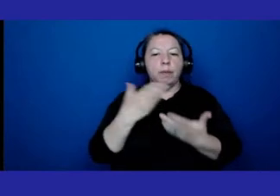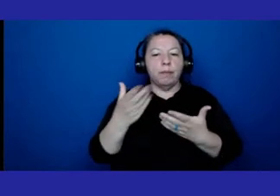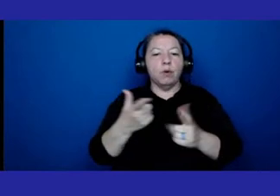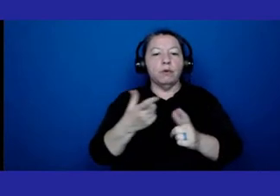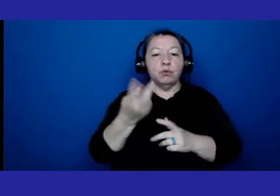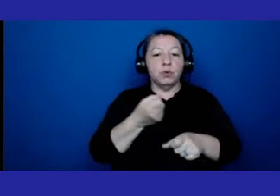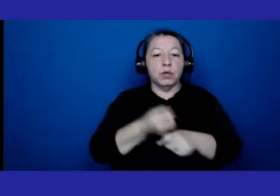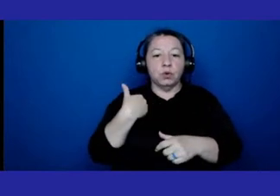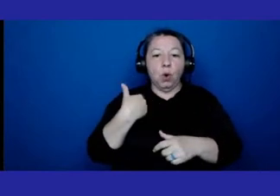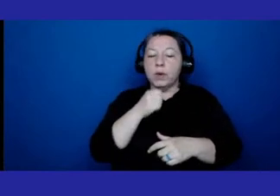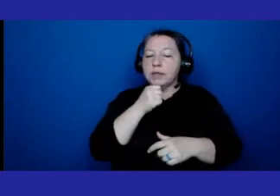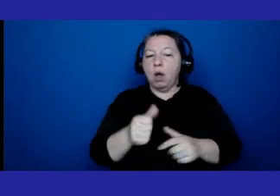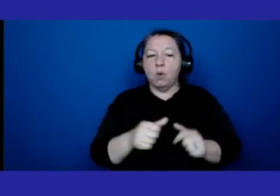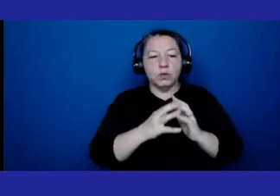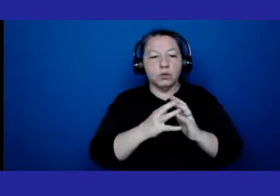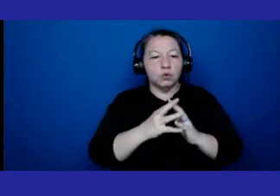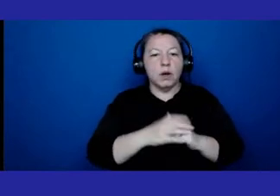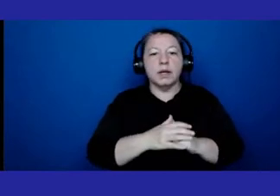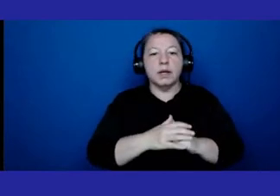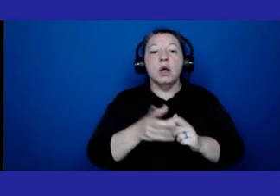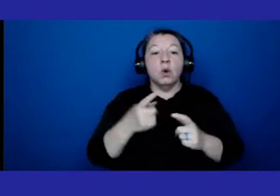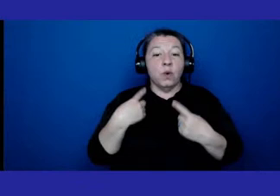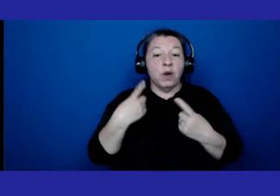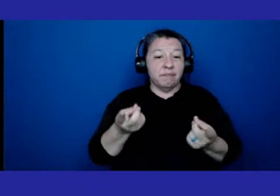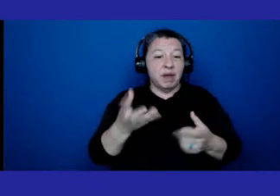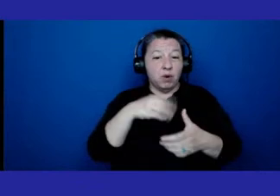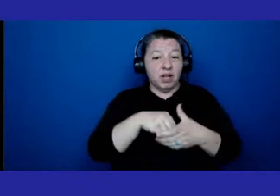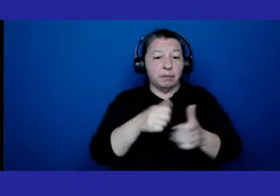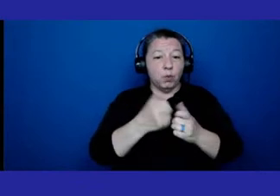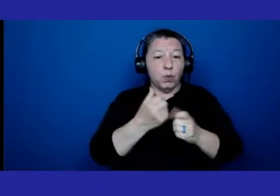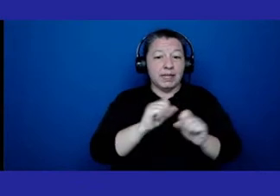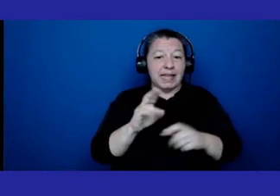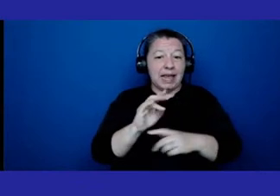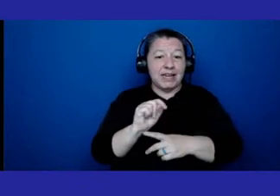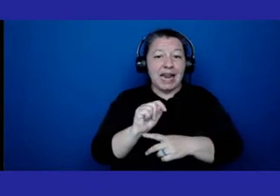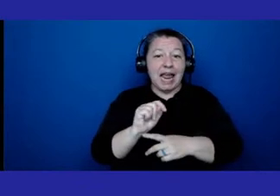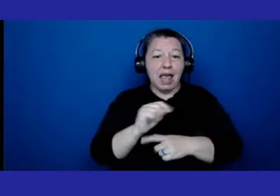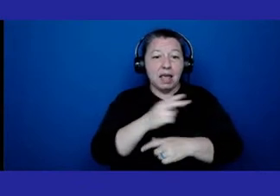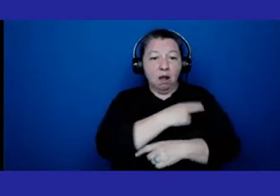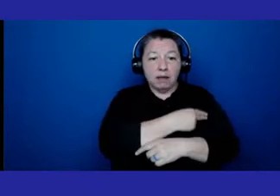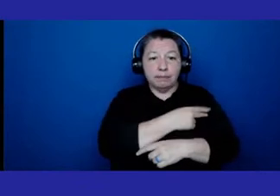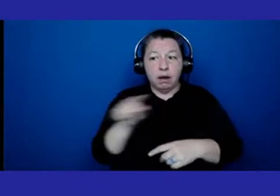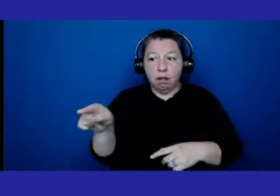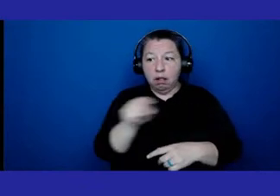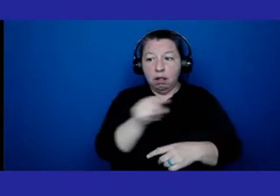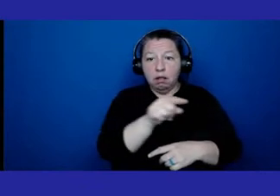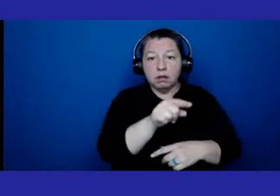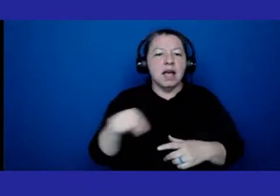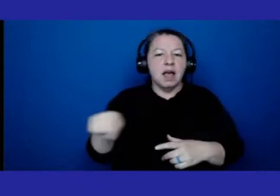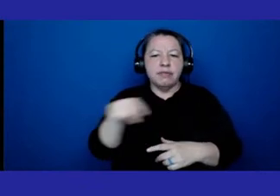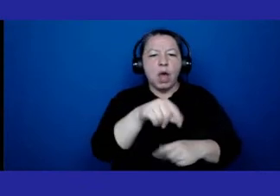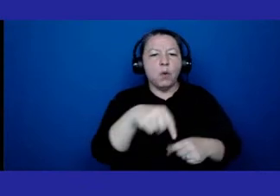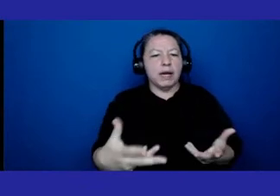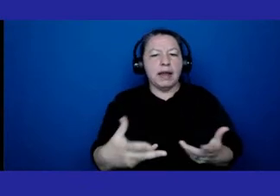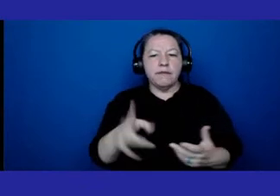restored. We've been, participating with the safety net hospitals. They were afforded a